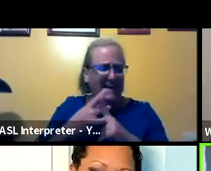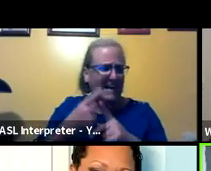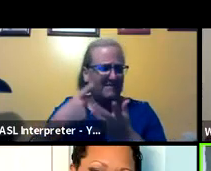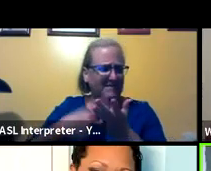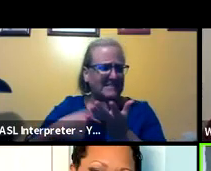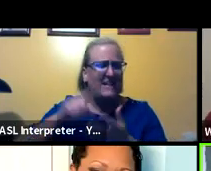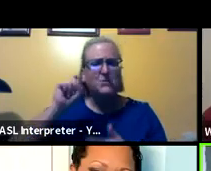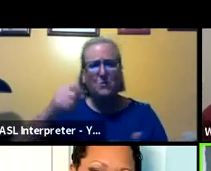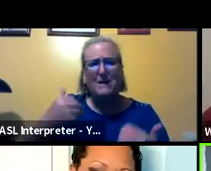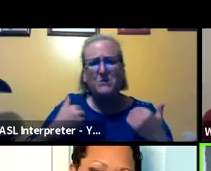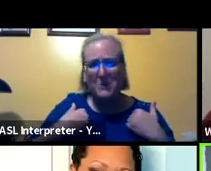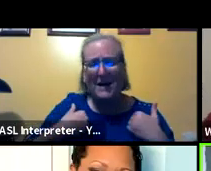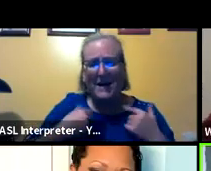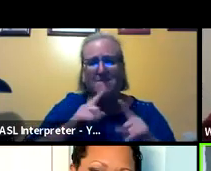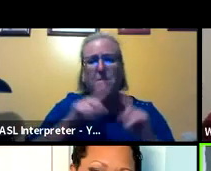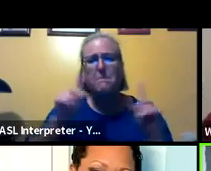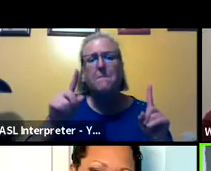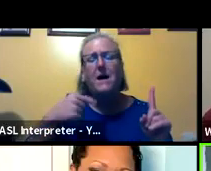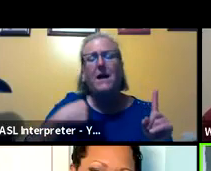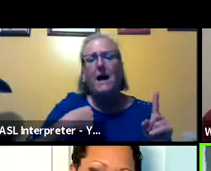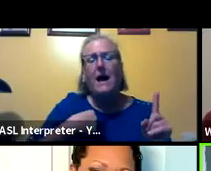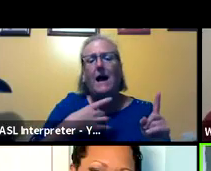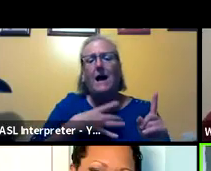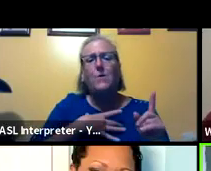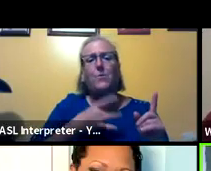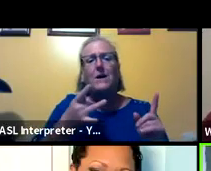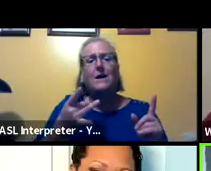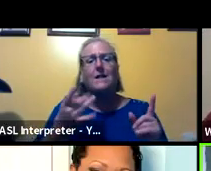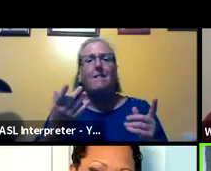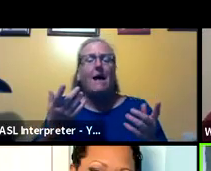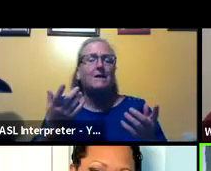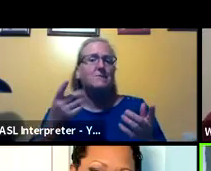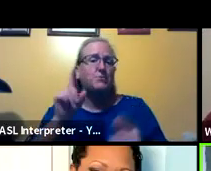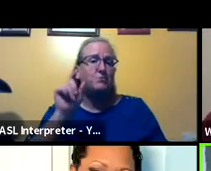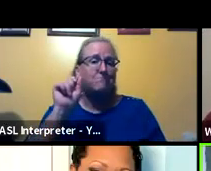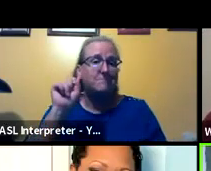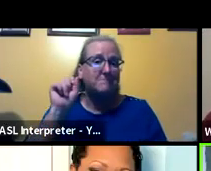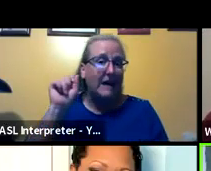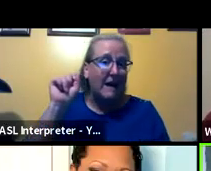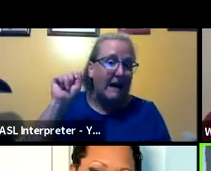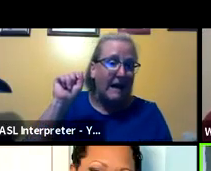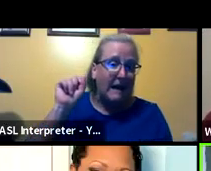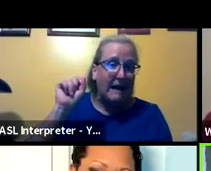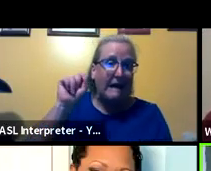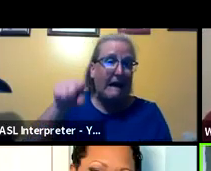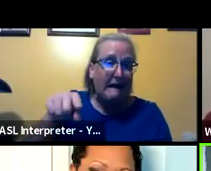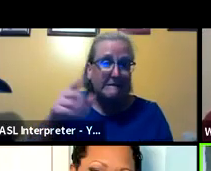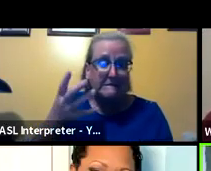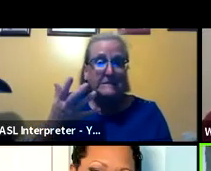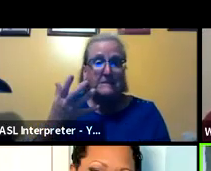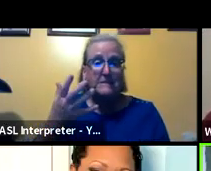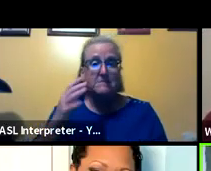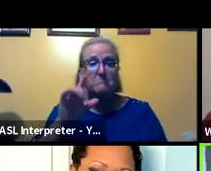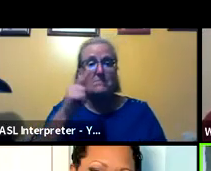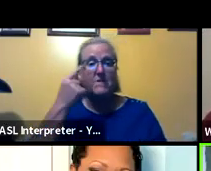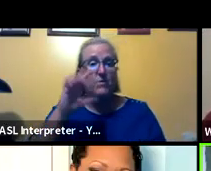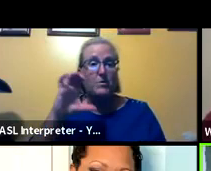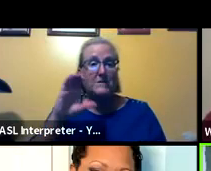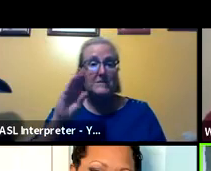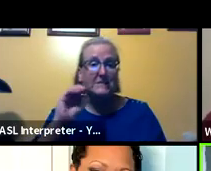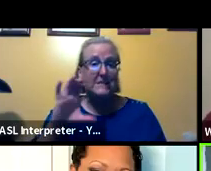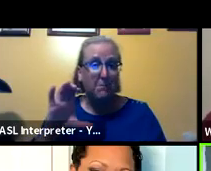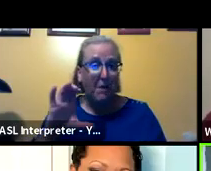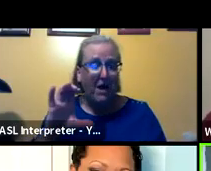this forum, and I would like to ask that of consideration for the CBOC